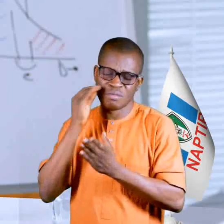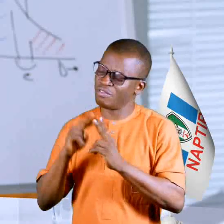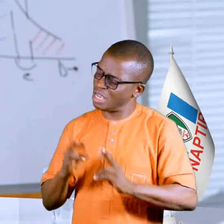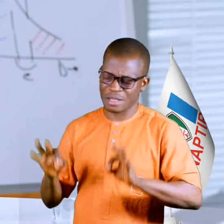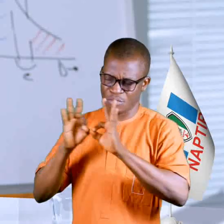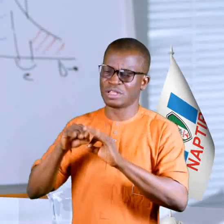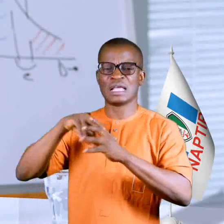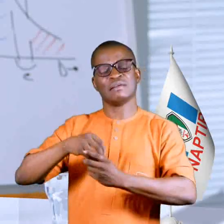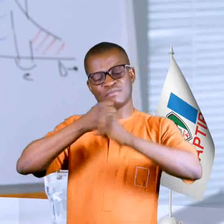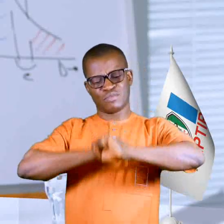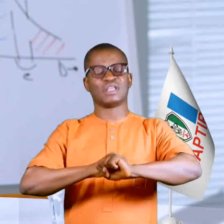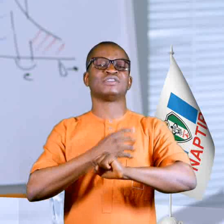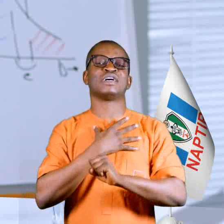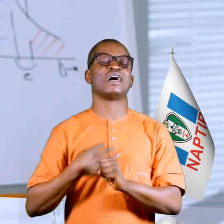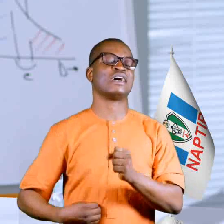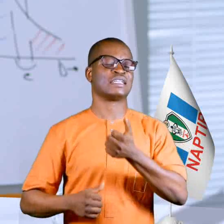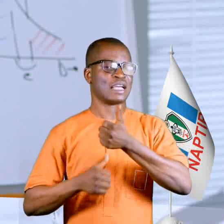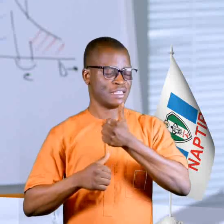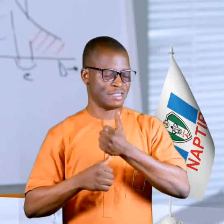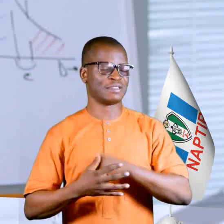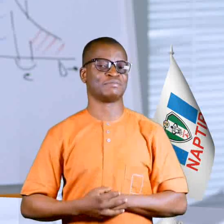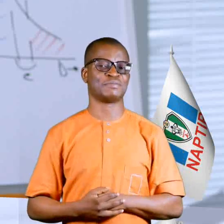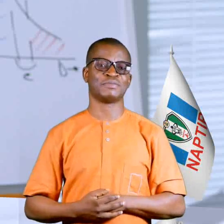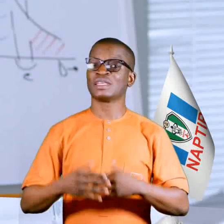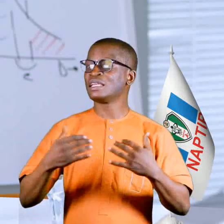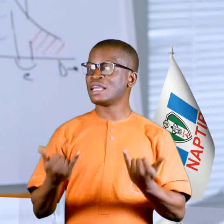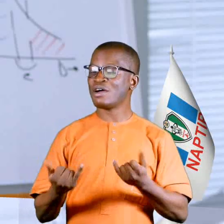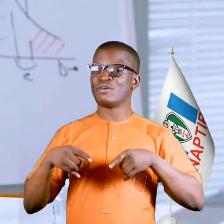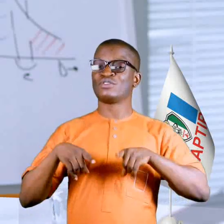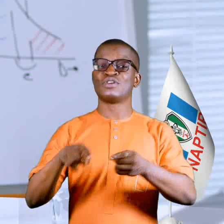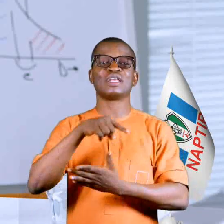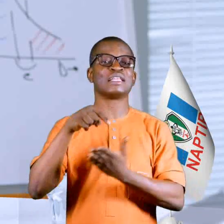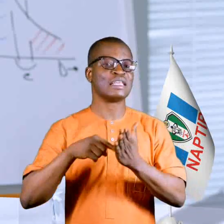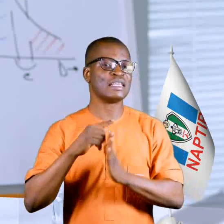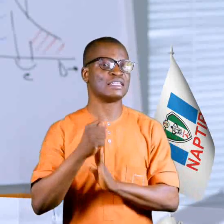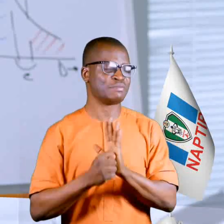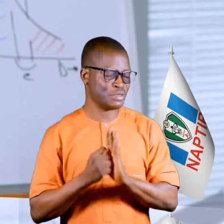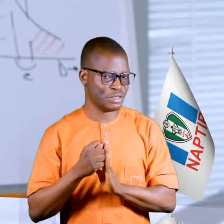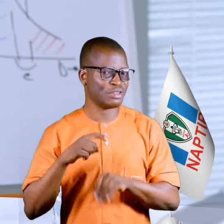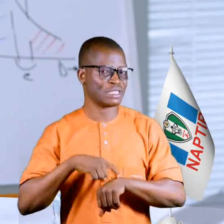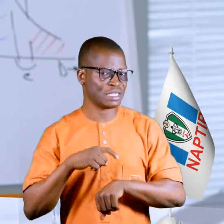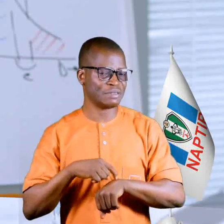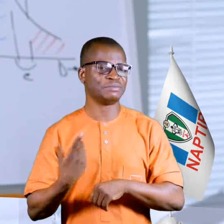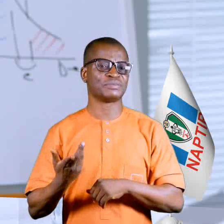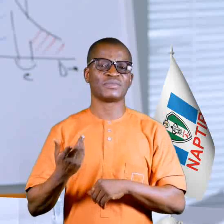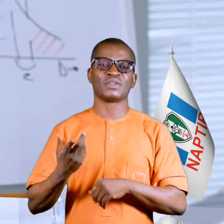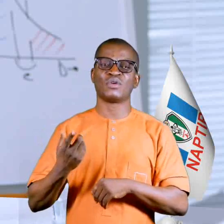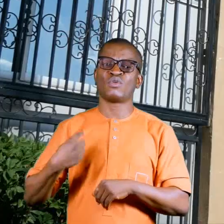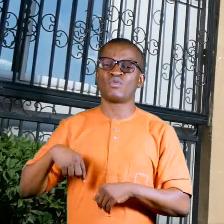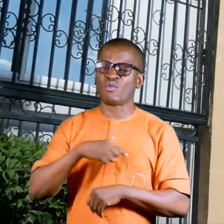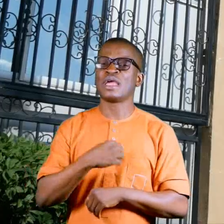paramount in protection and assistance. Now, during this period, we have